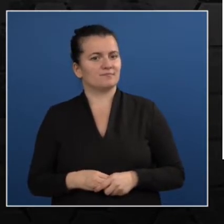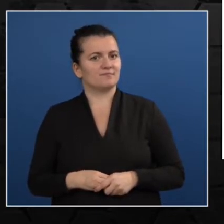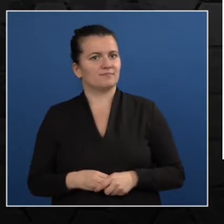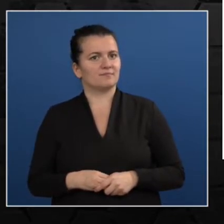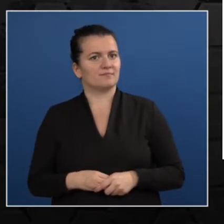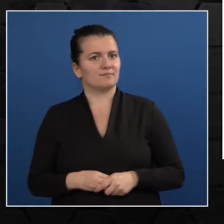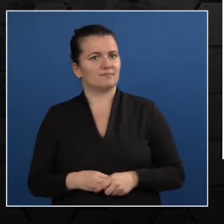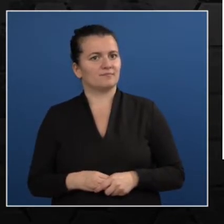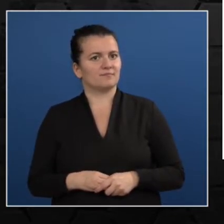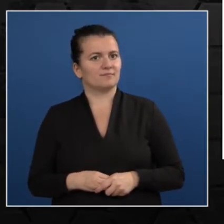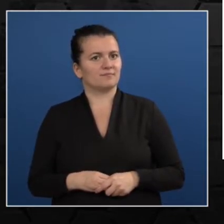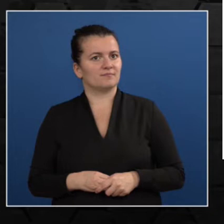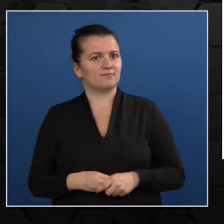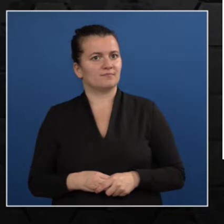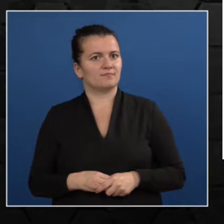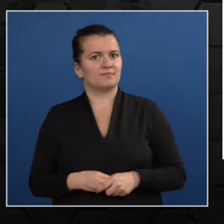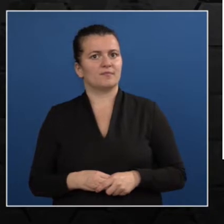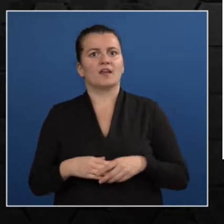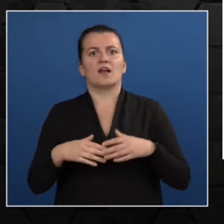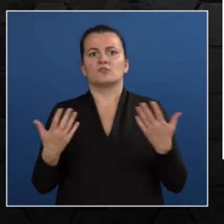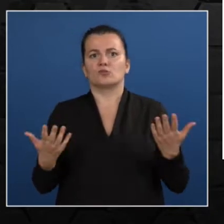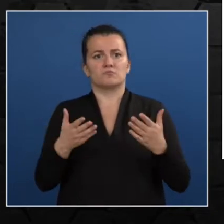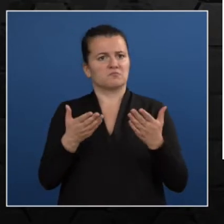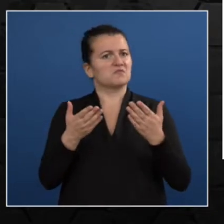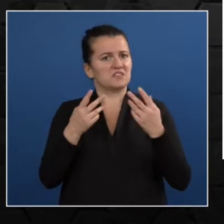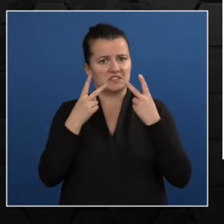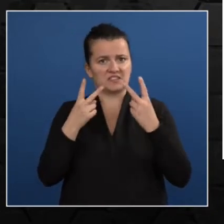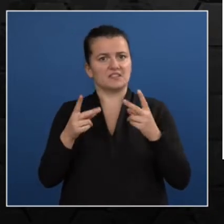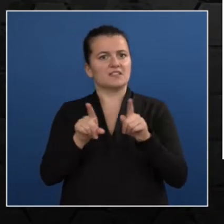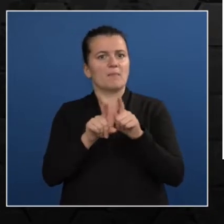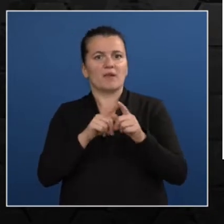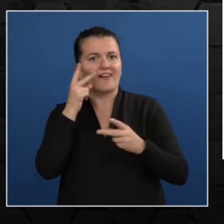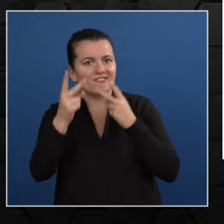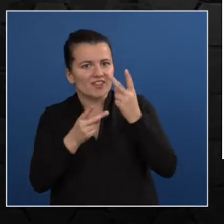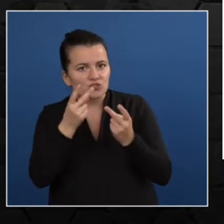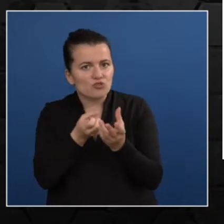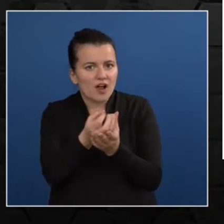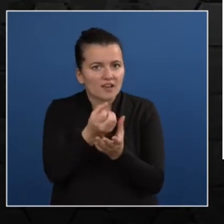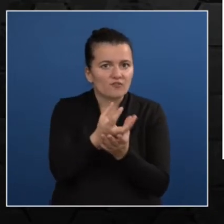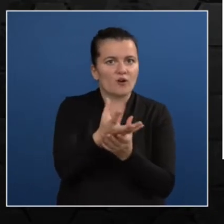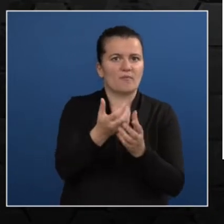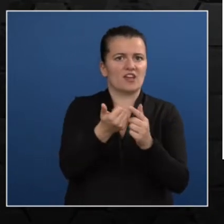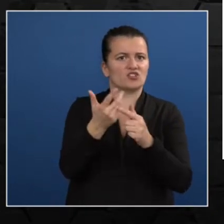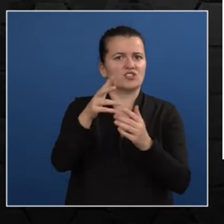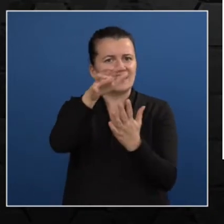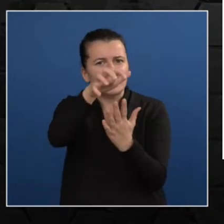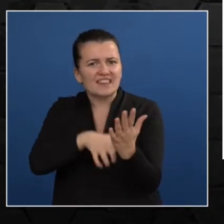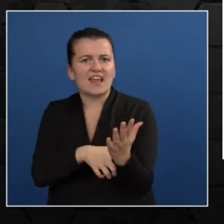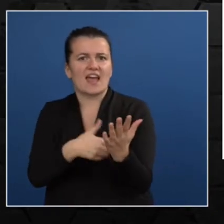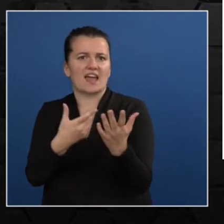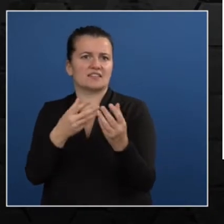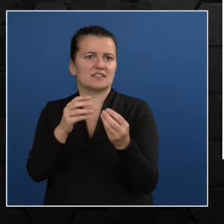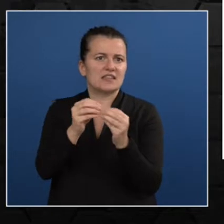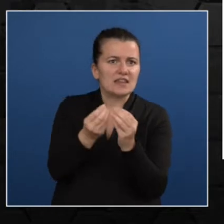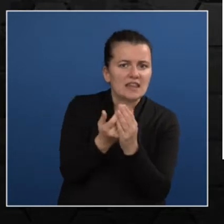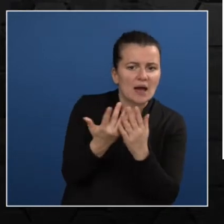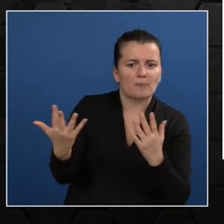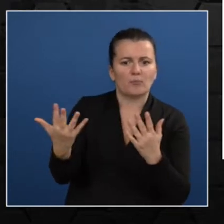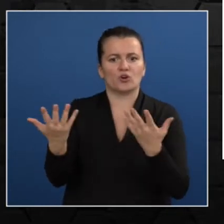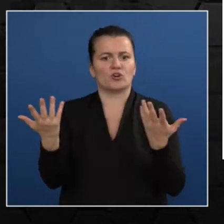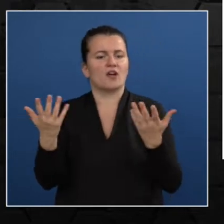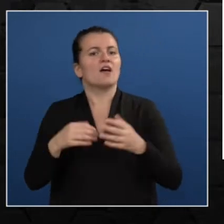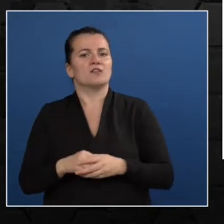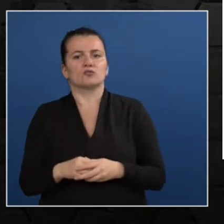y is equal to mx plus b. And that is like the very first thing that comes up if you search what is machine learning,